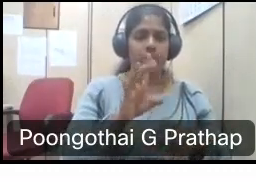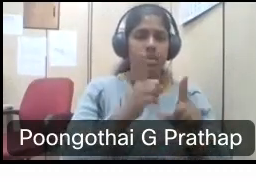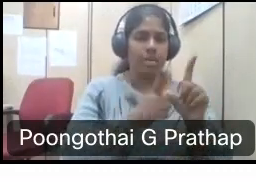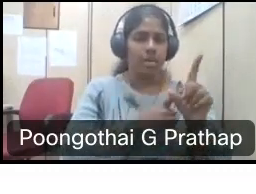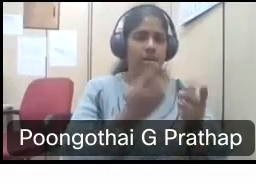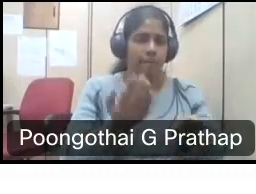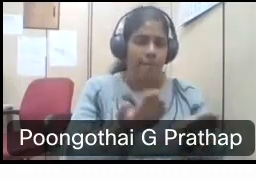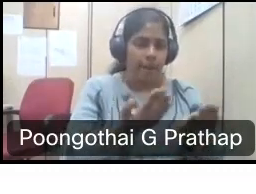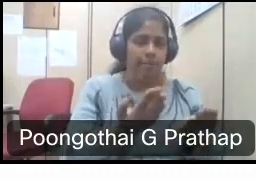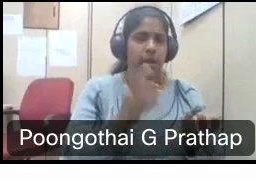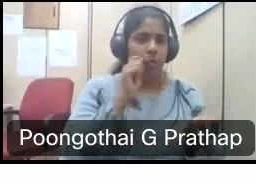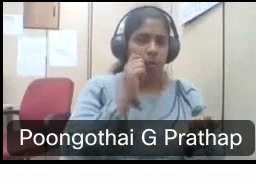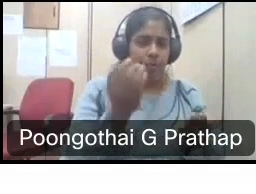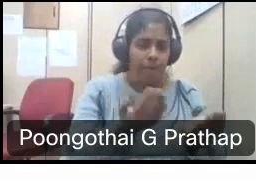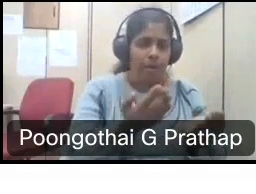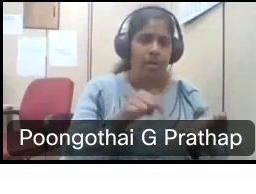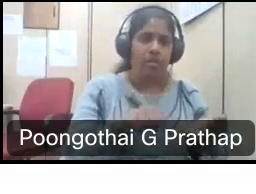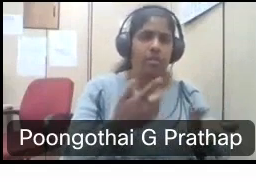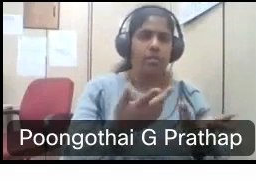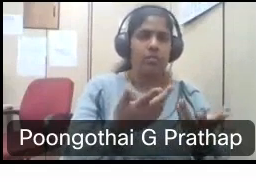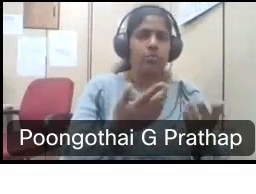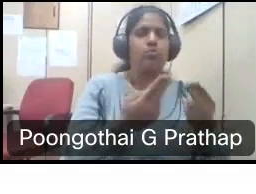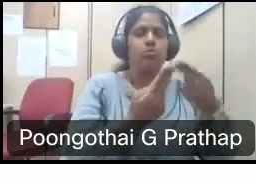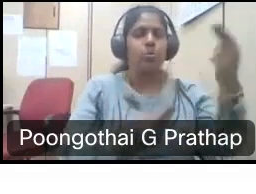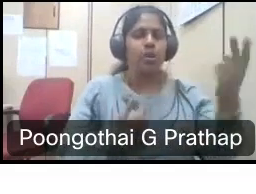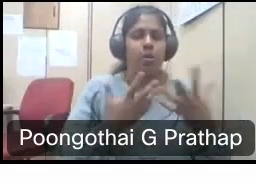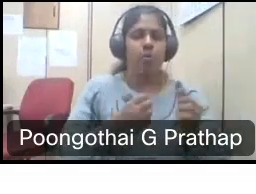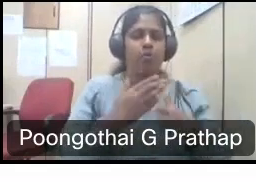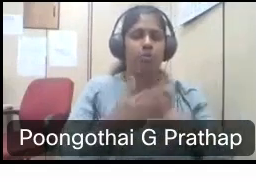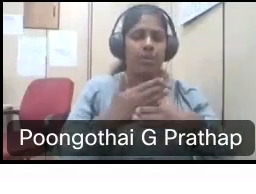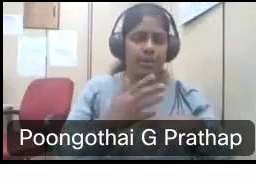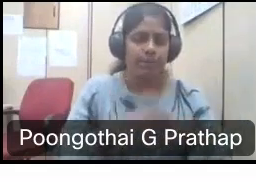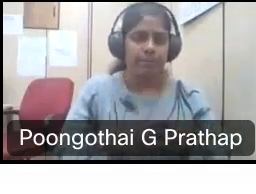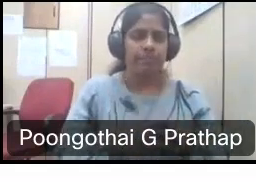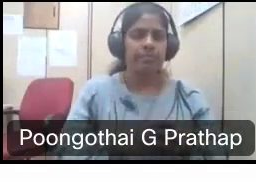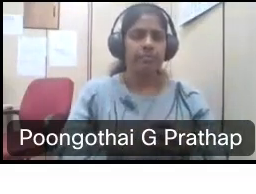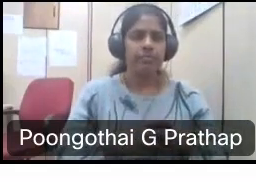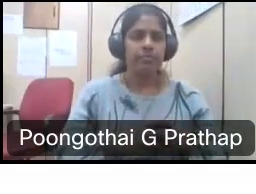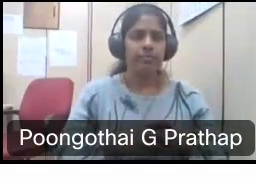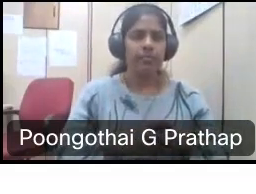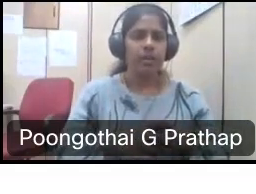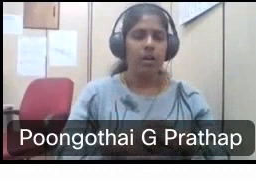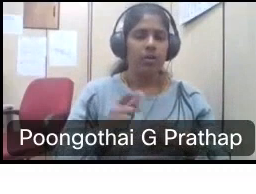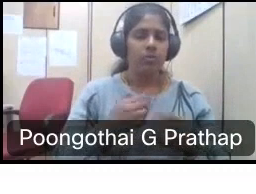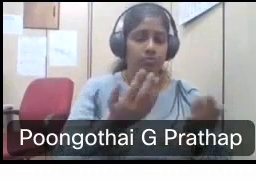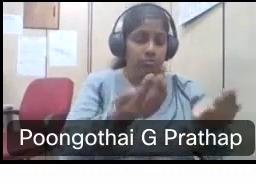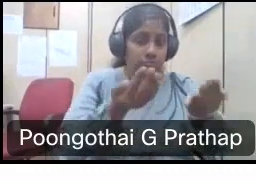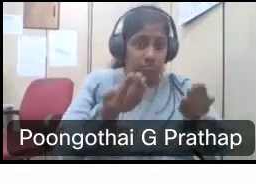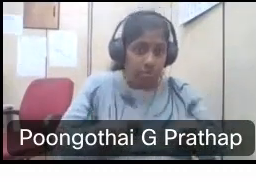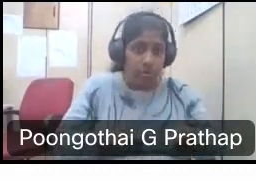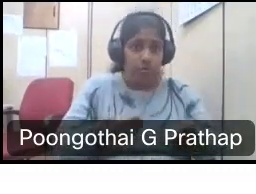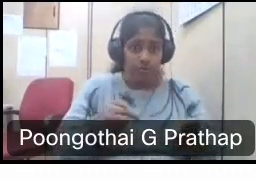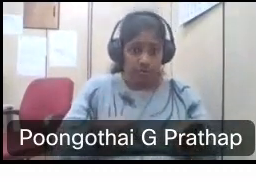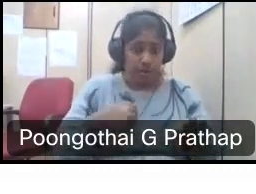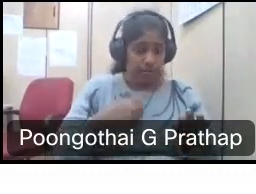sick, severely desaturating, having tetralogy of fallot, was brought to me. And since the age of,